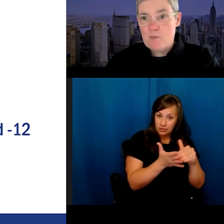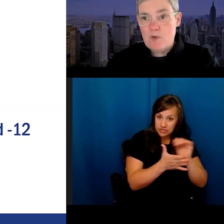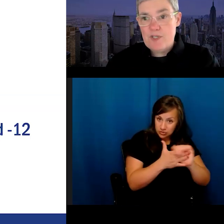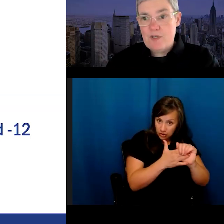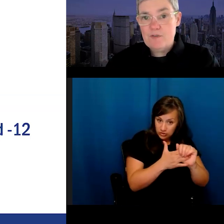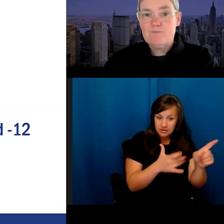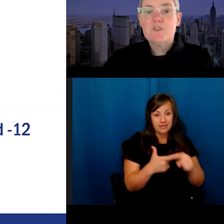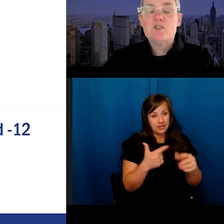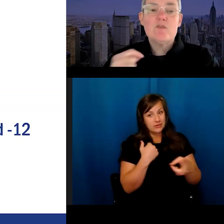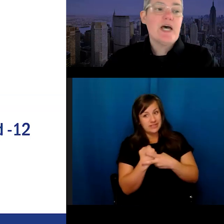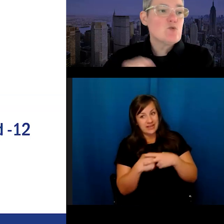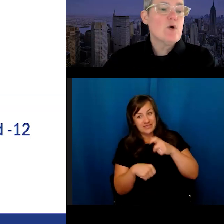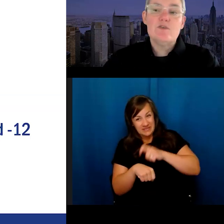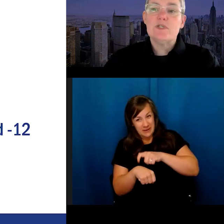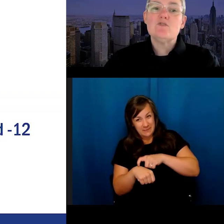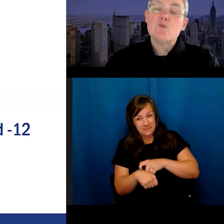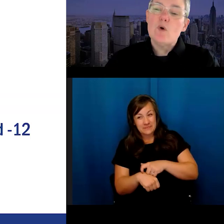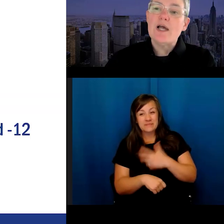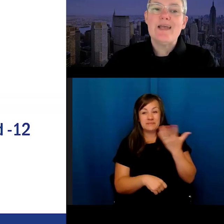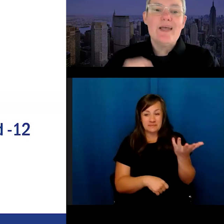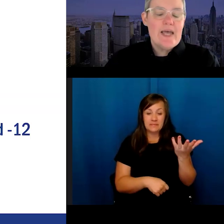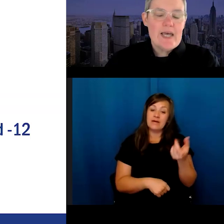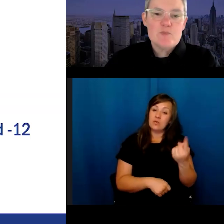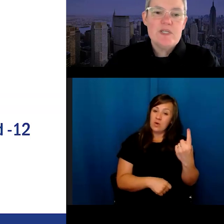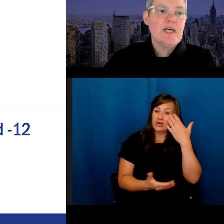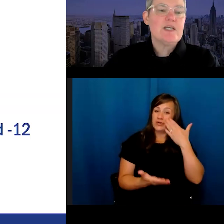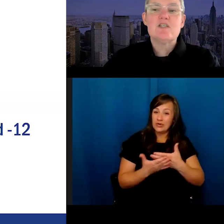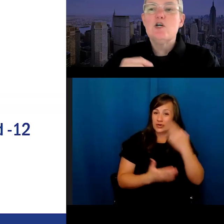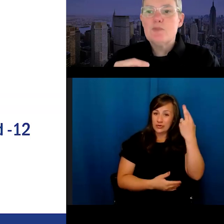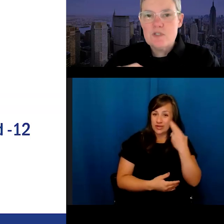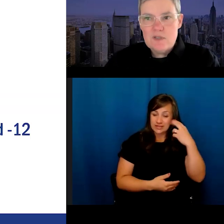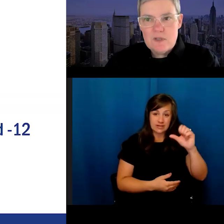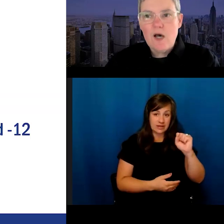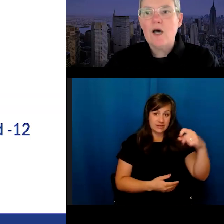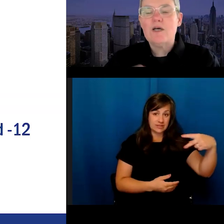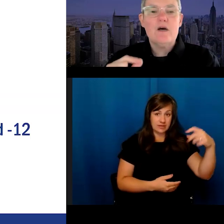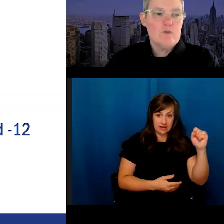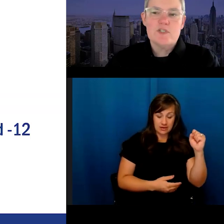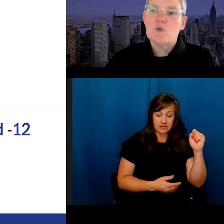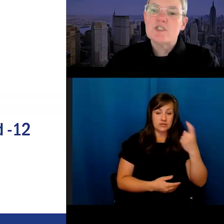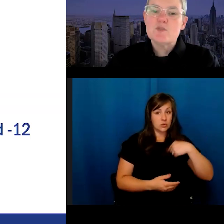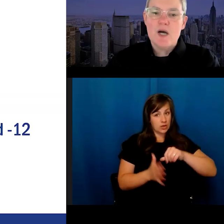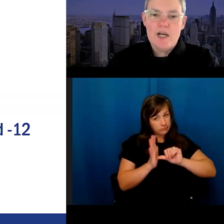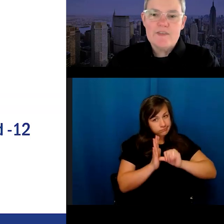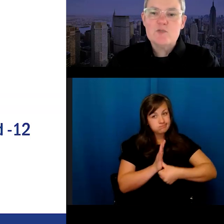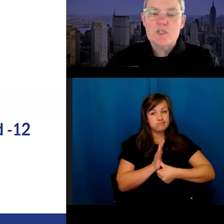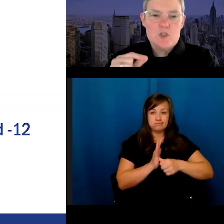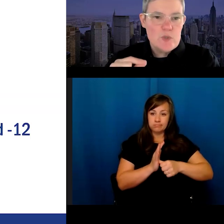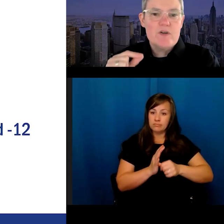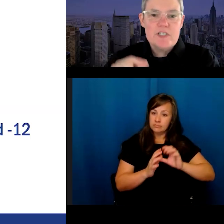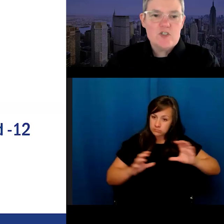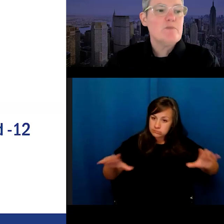lot of time on the other. So that's one of the reasons why SPS puts a lot of resources behind